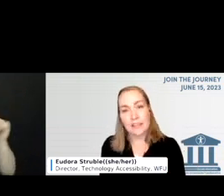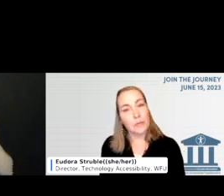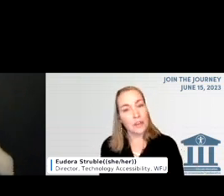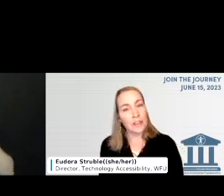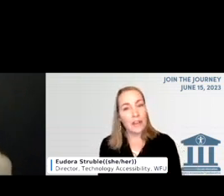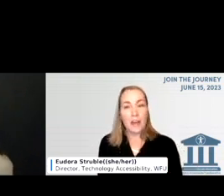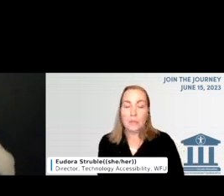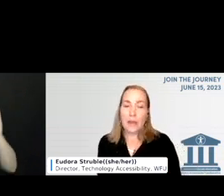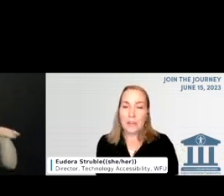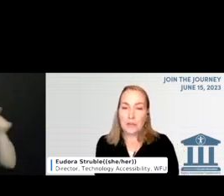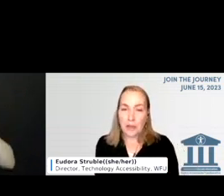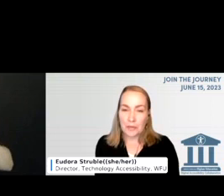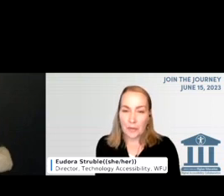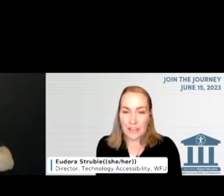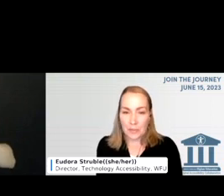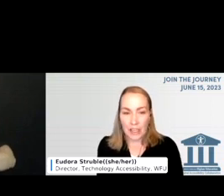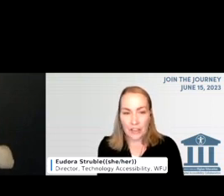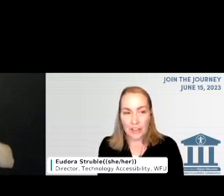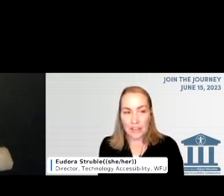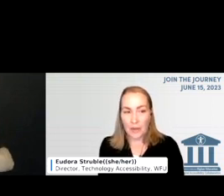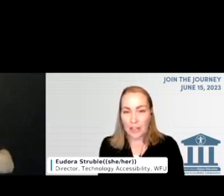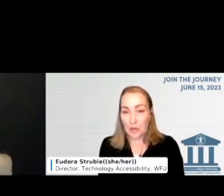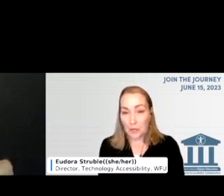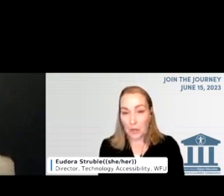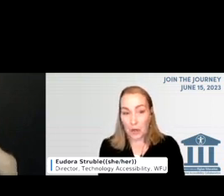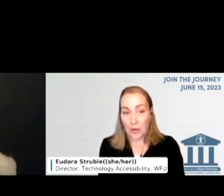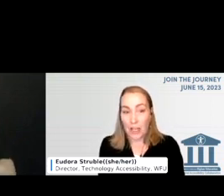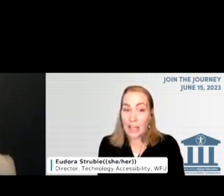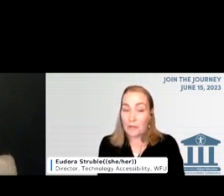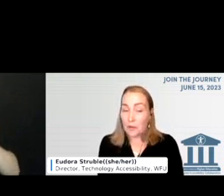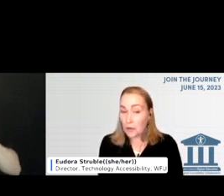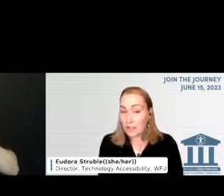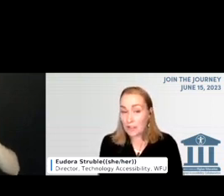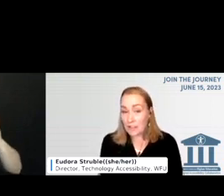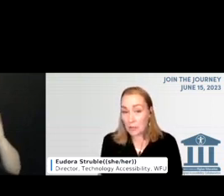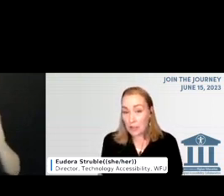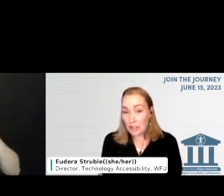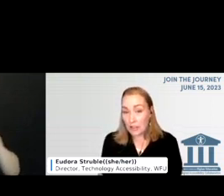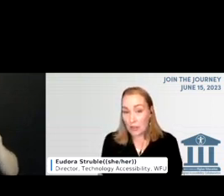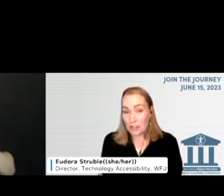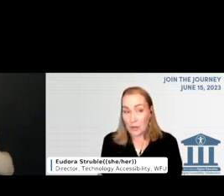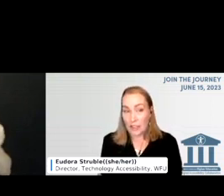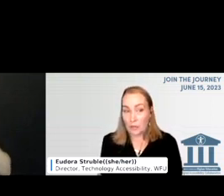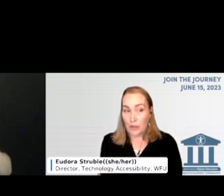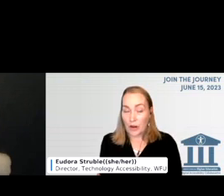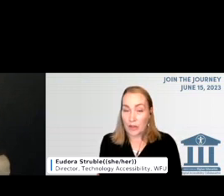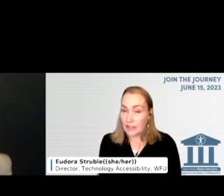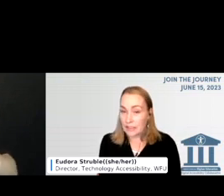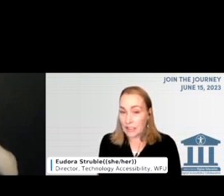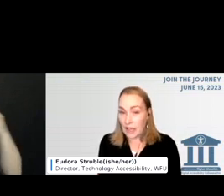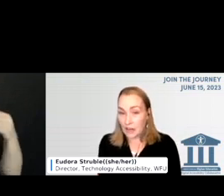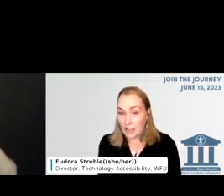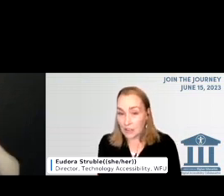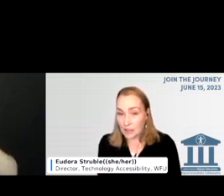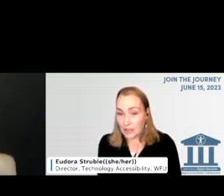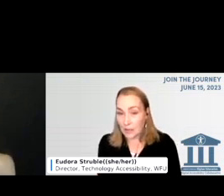on accessibility, maybe you'll be able to find some connections and find a group of your own. If you're focused on accessibility and want to join in with our